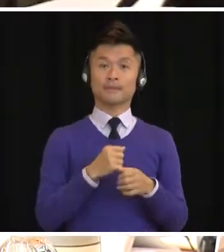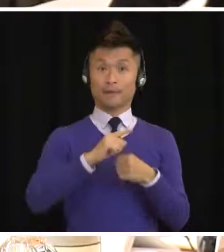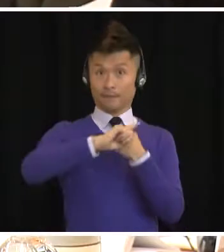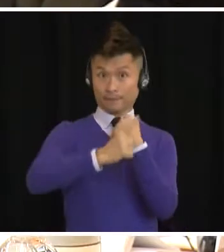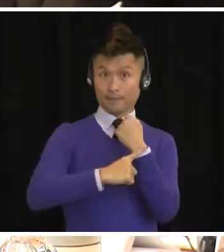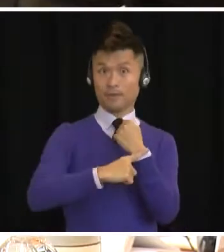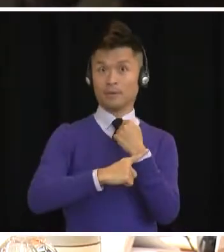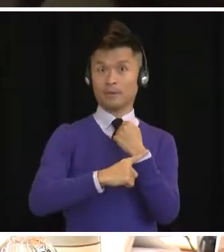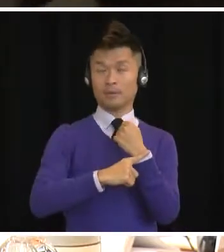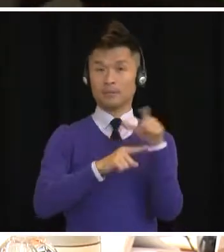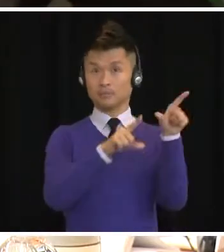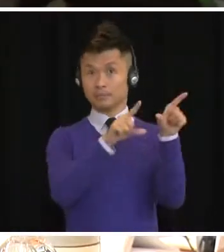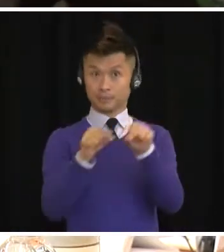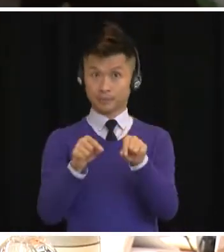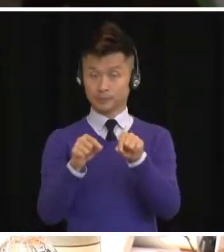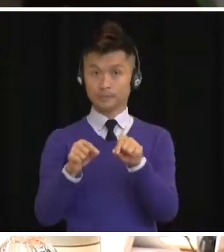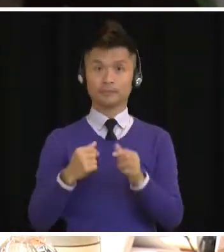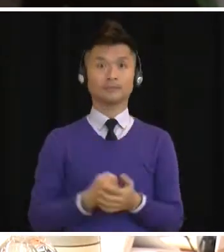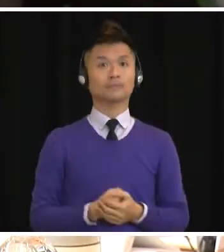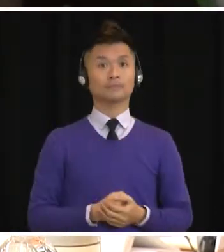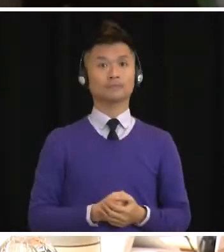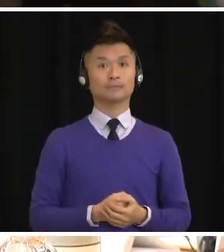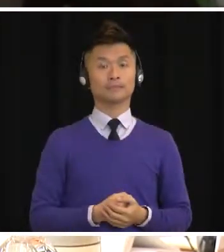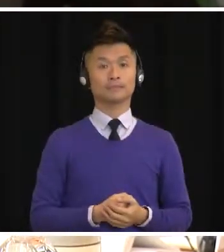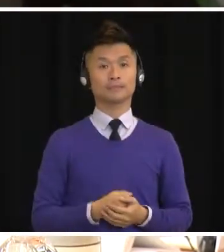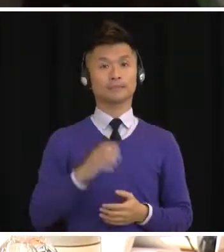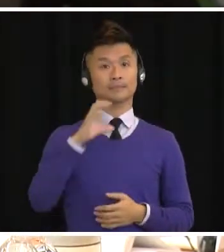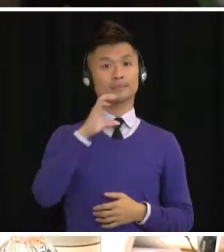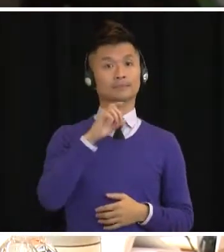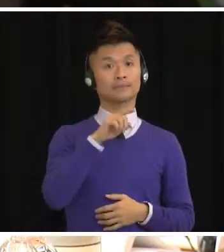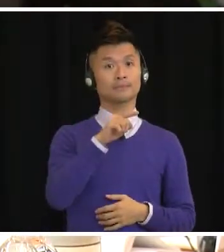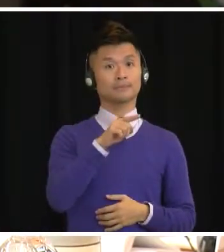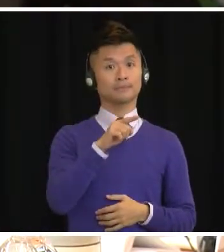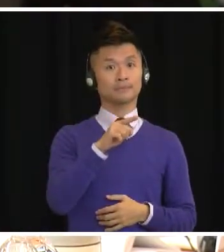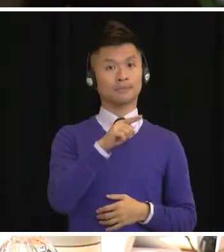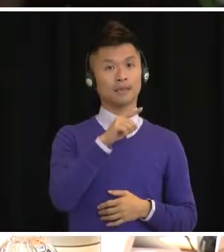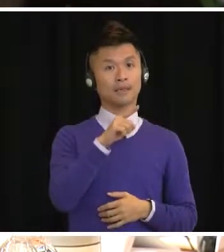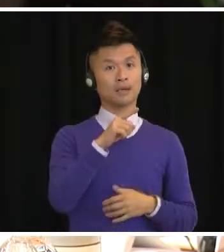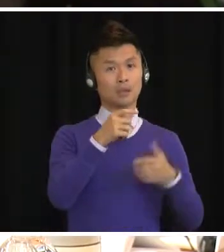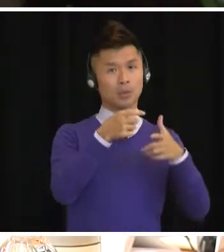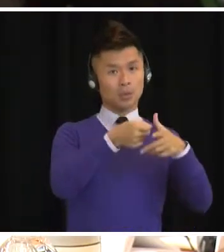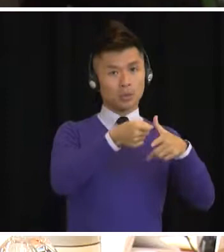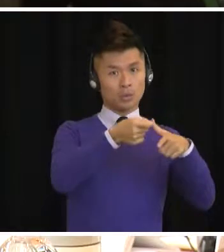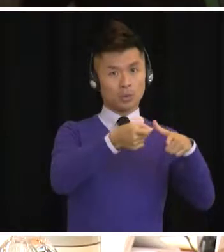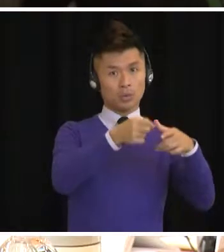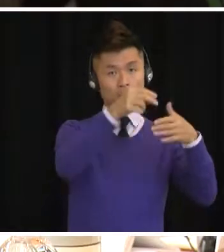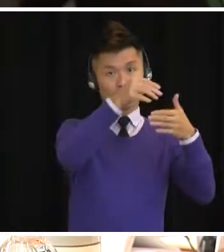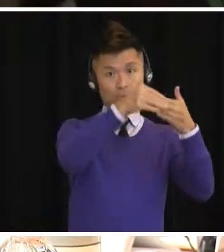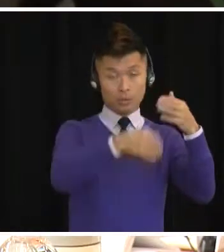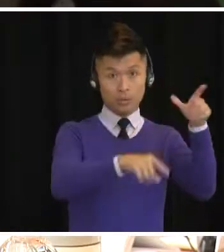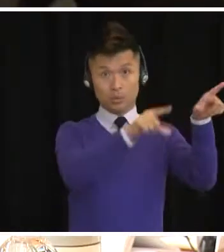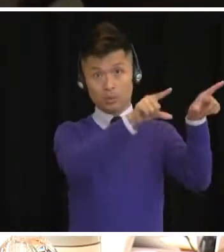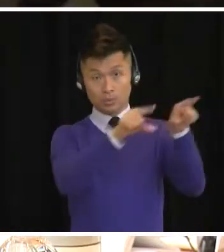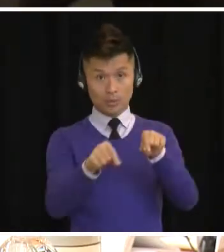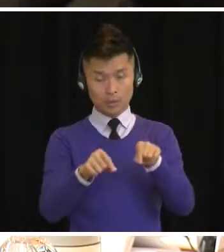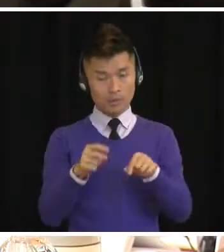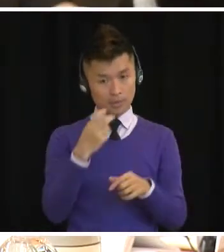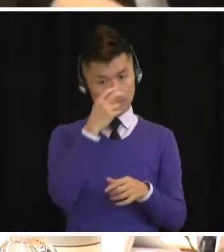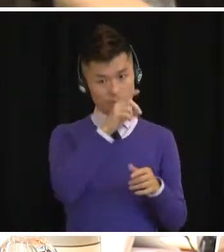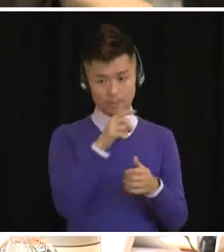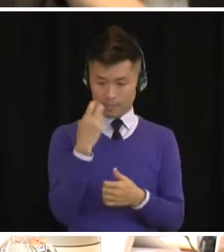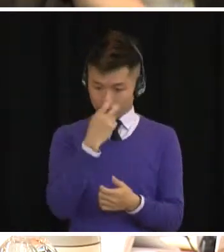When they meet, they talk about the content of the Implementation Act of CRC and CRC